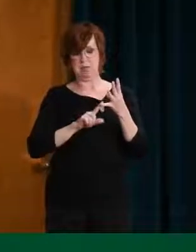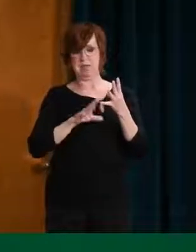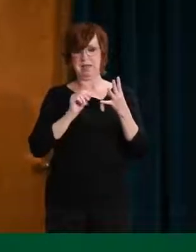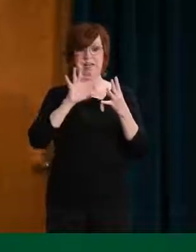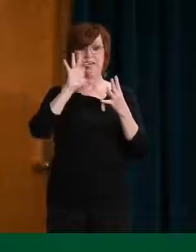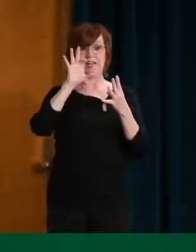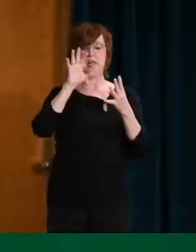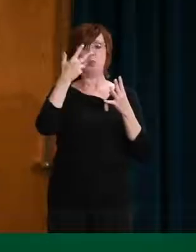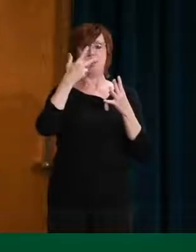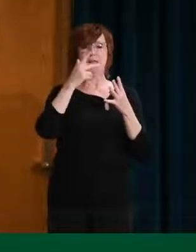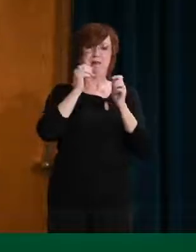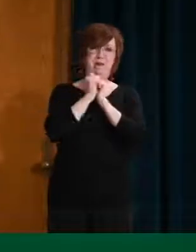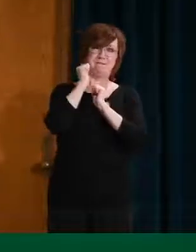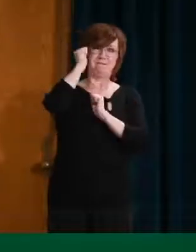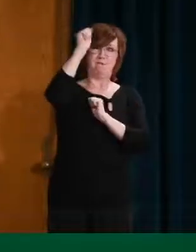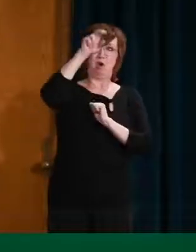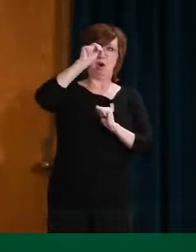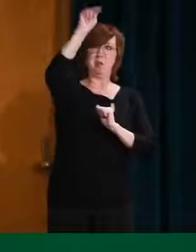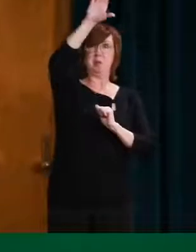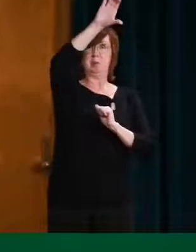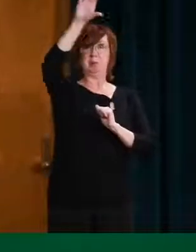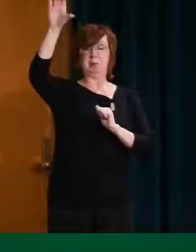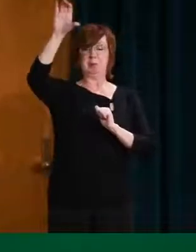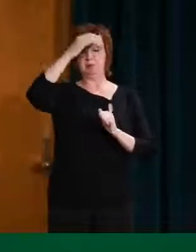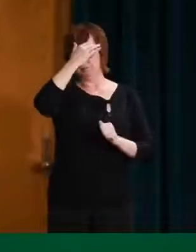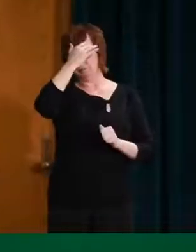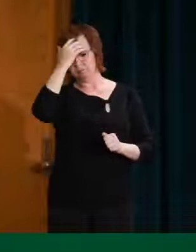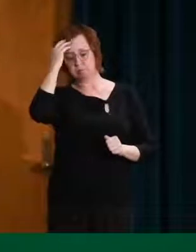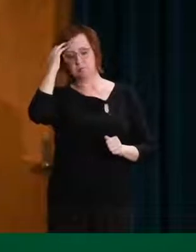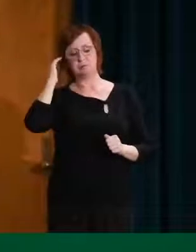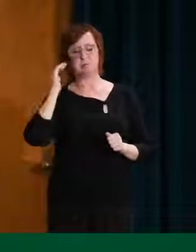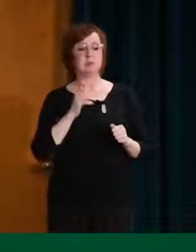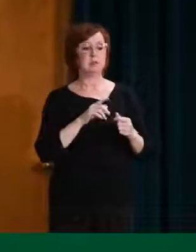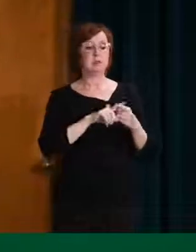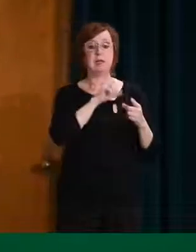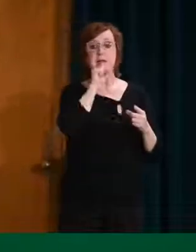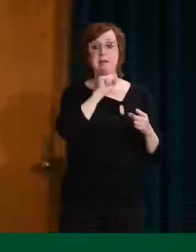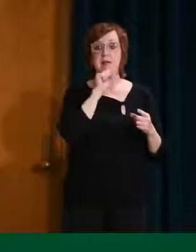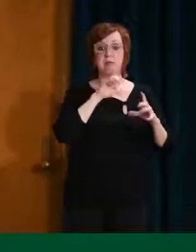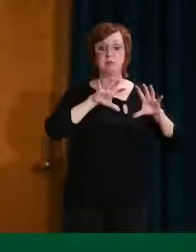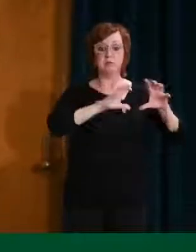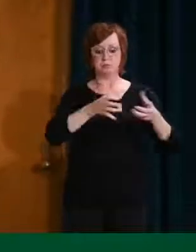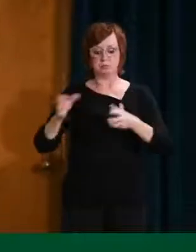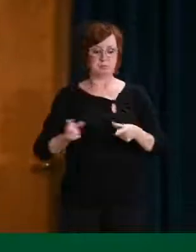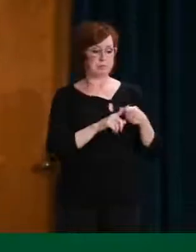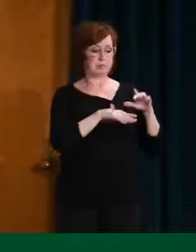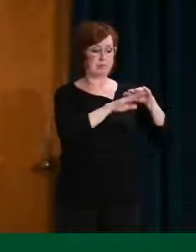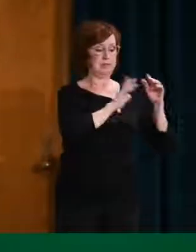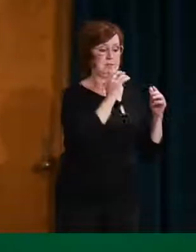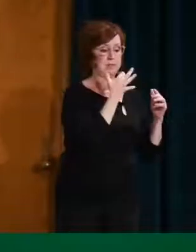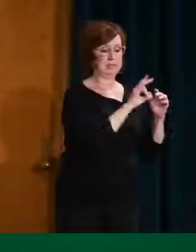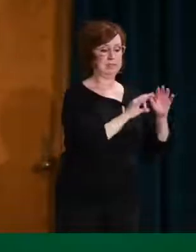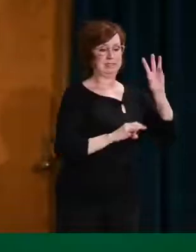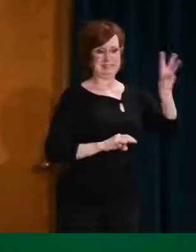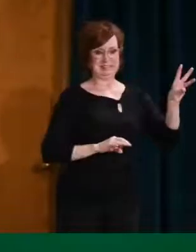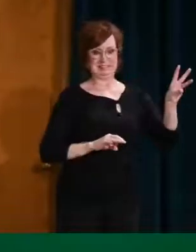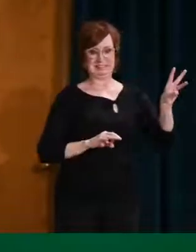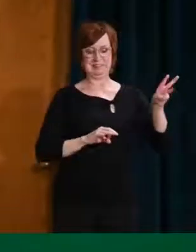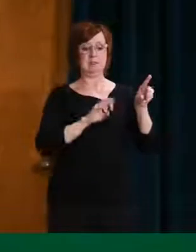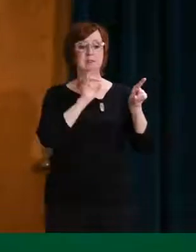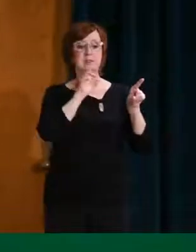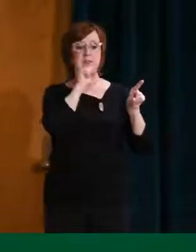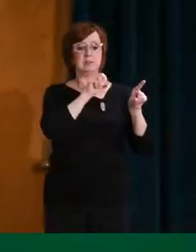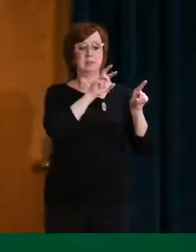province. In the age range, 6 cases are 19 and under, 93 are in the 20 to